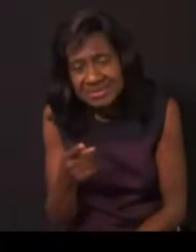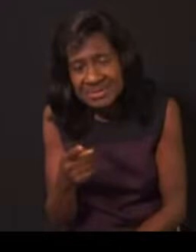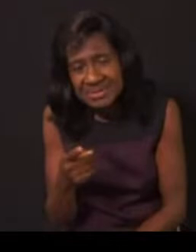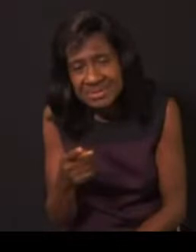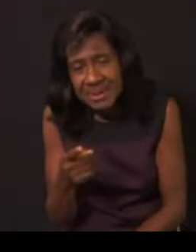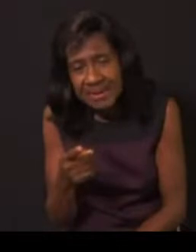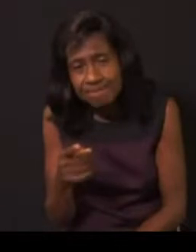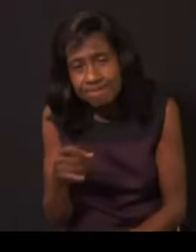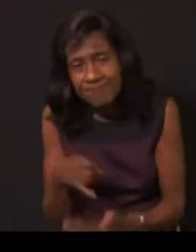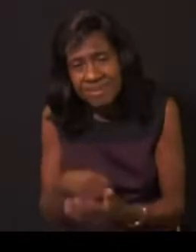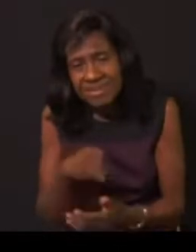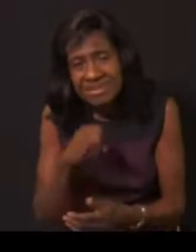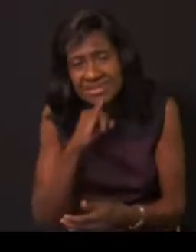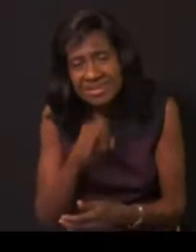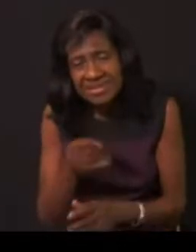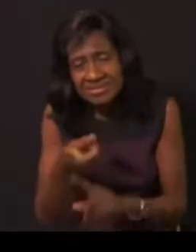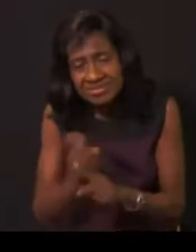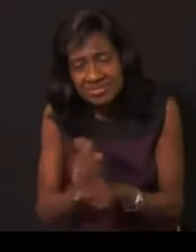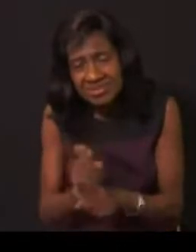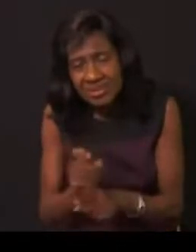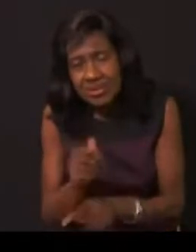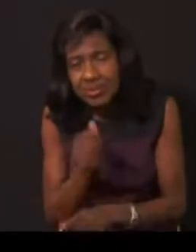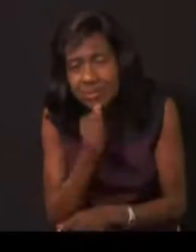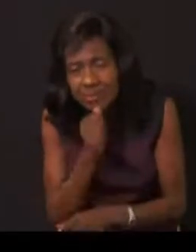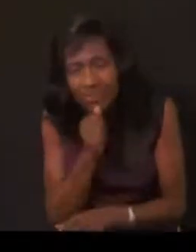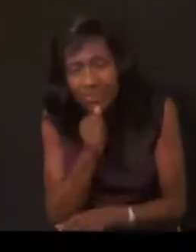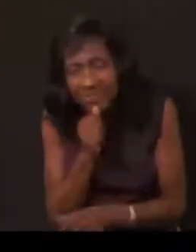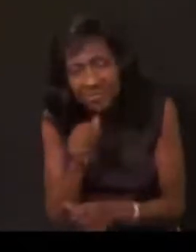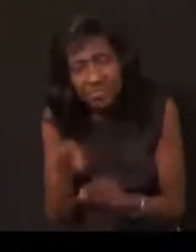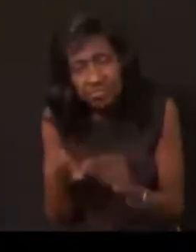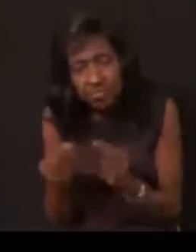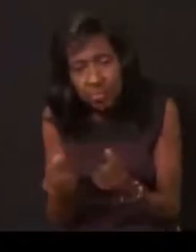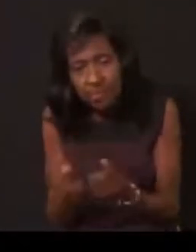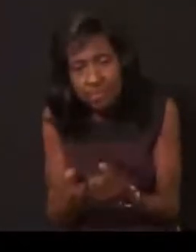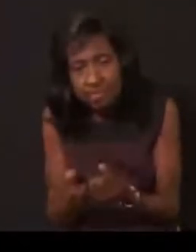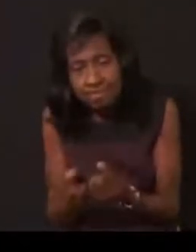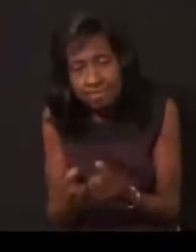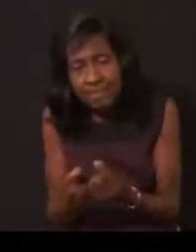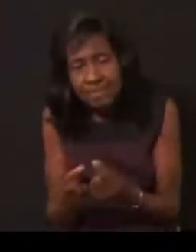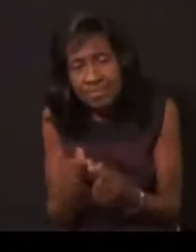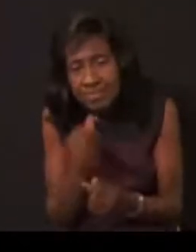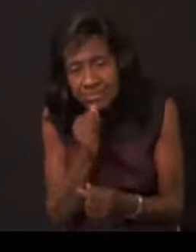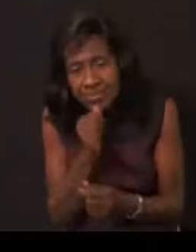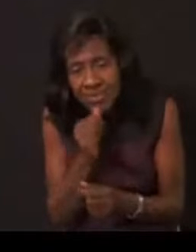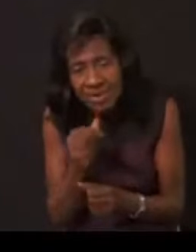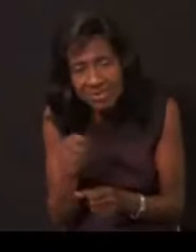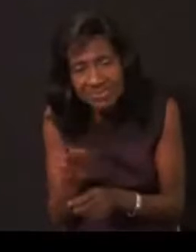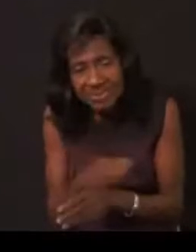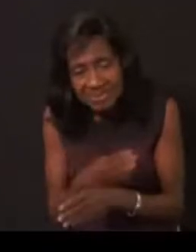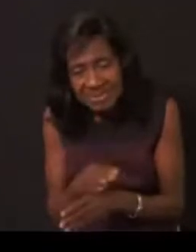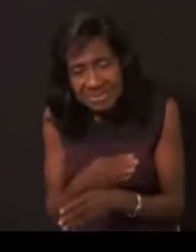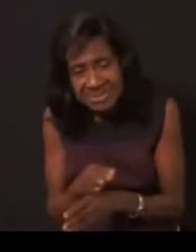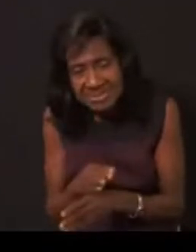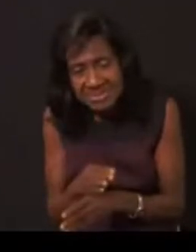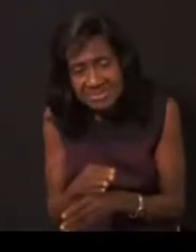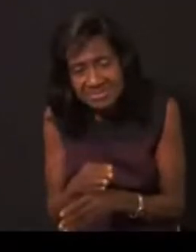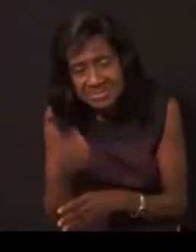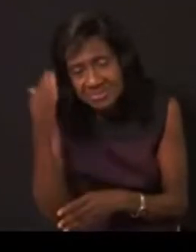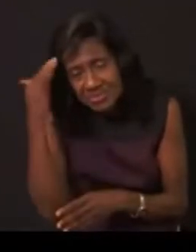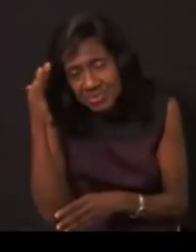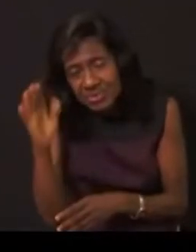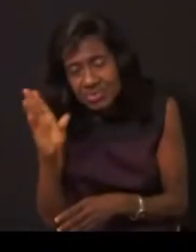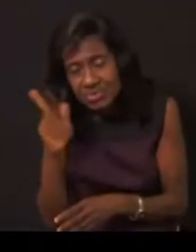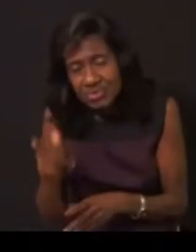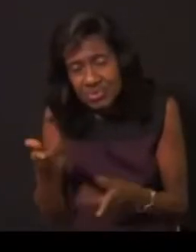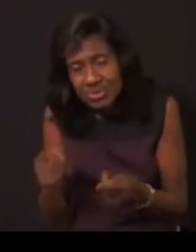a private sector initiative, and we have collaborated, but I don't have the information to hand. We can certainly try to get that to you